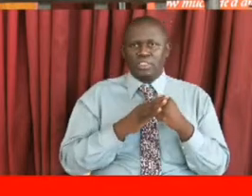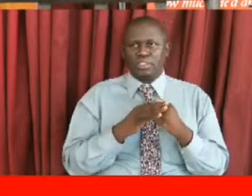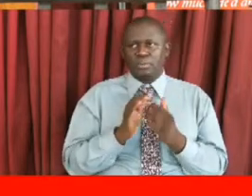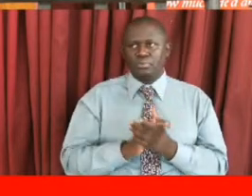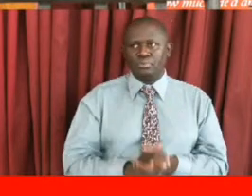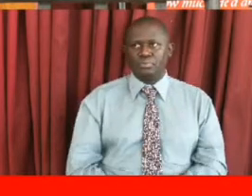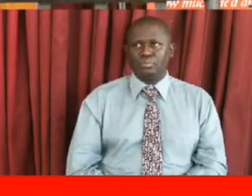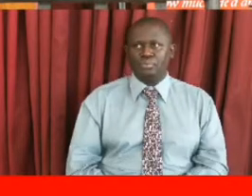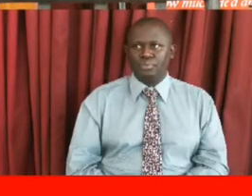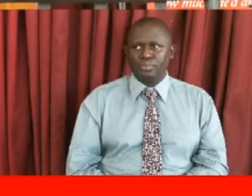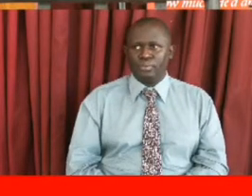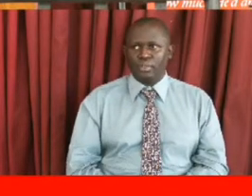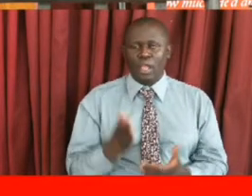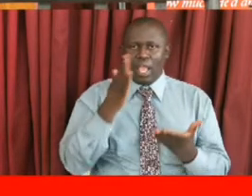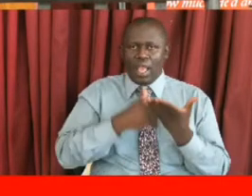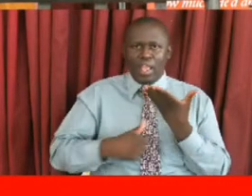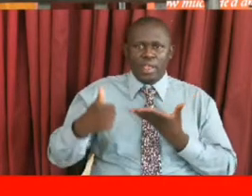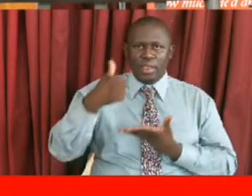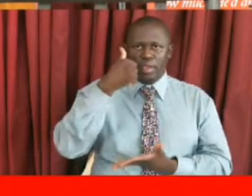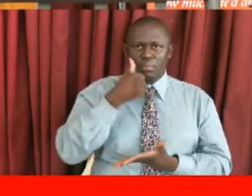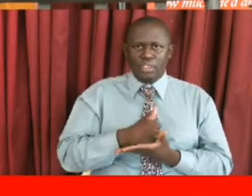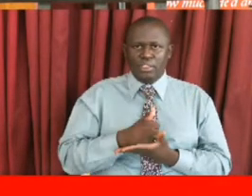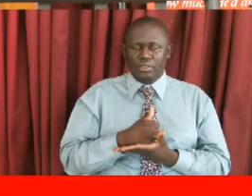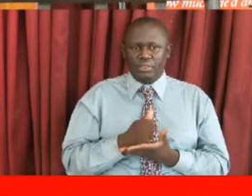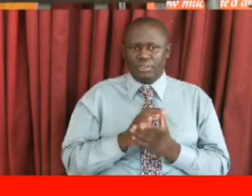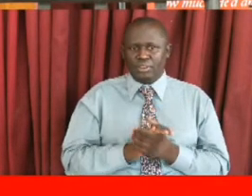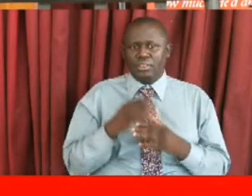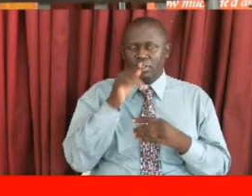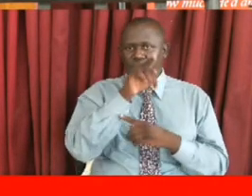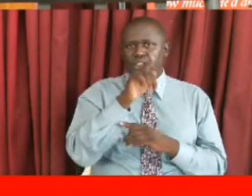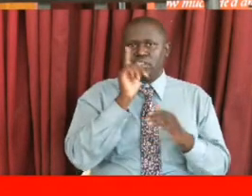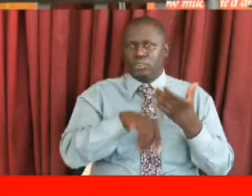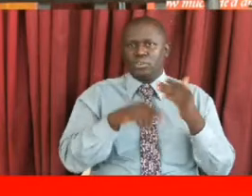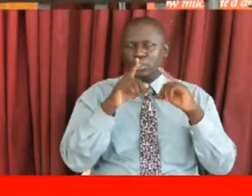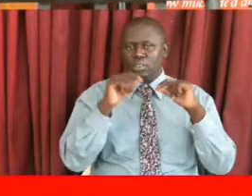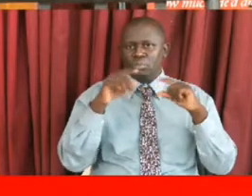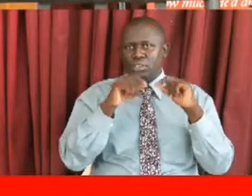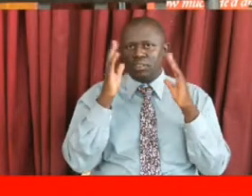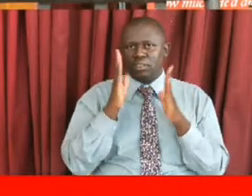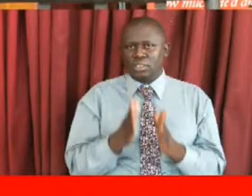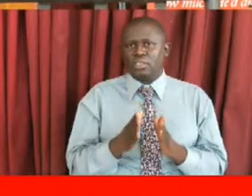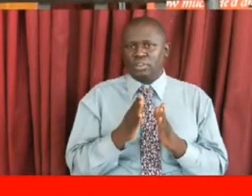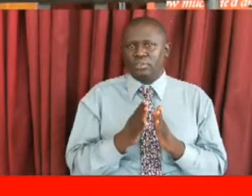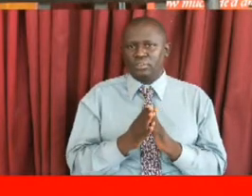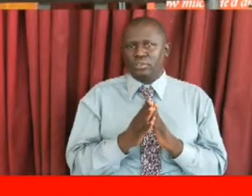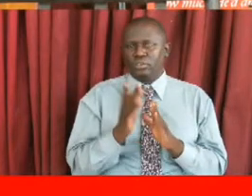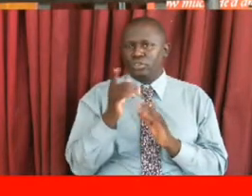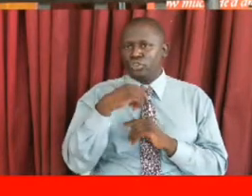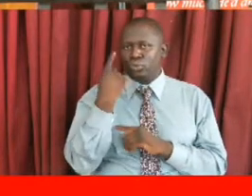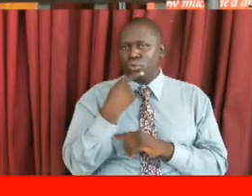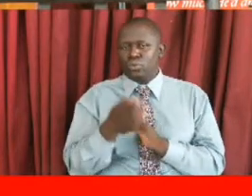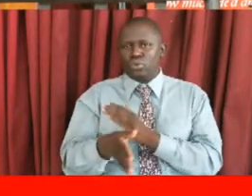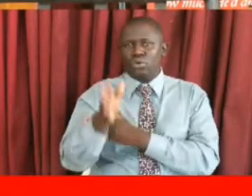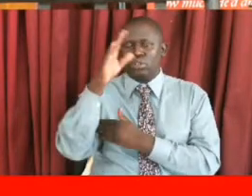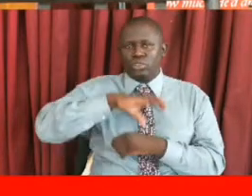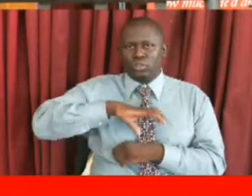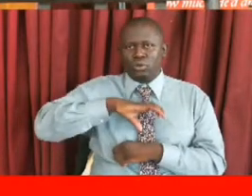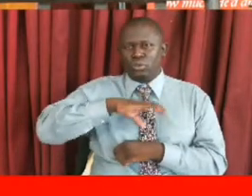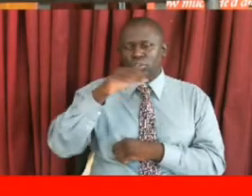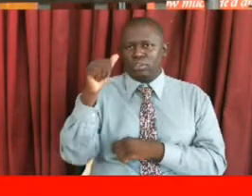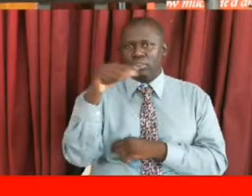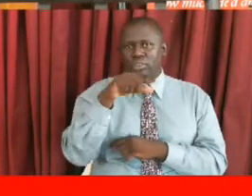amen amen hallelujah he is the messenger he is go it is God's own